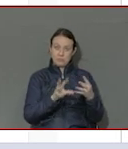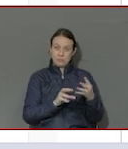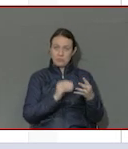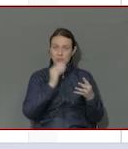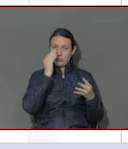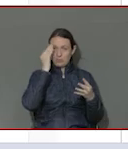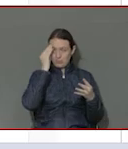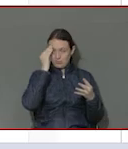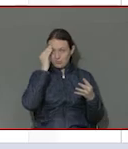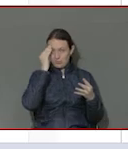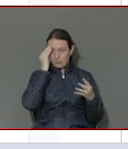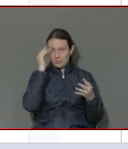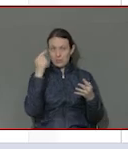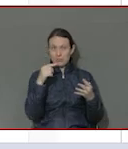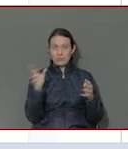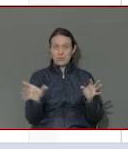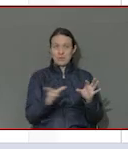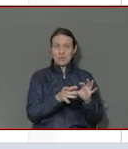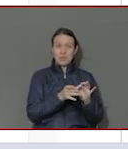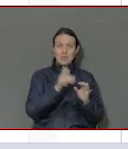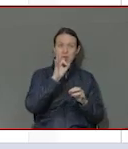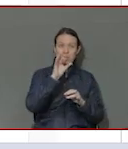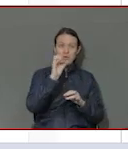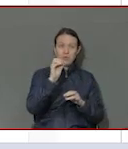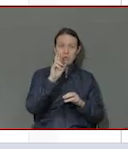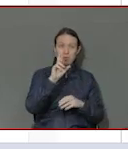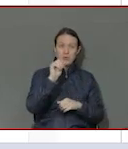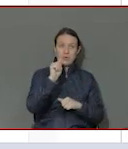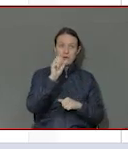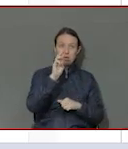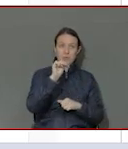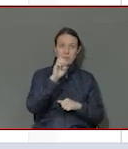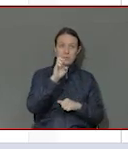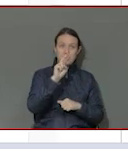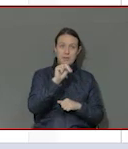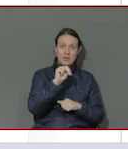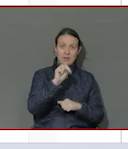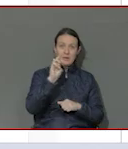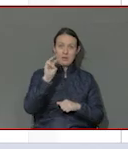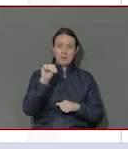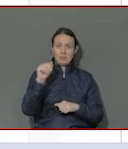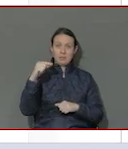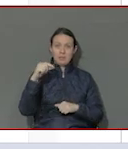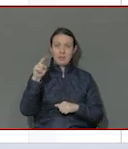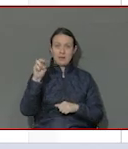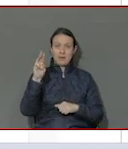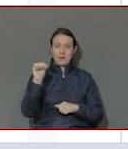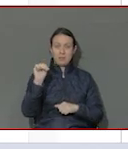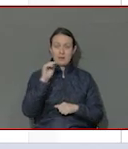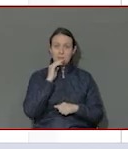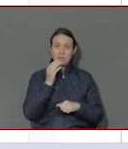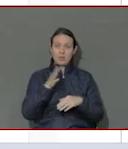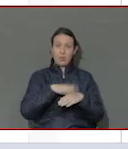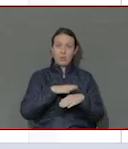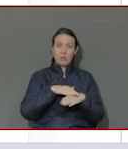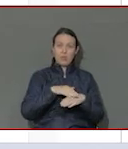when associated with the foramen magnum. So our foramen magnum, it is at a more forward